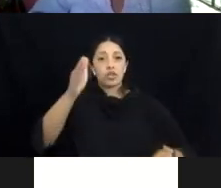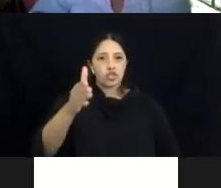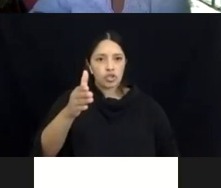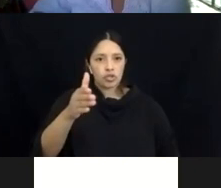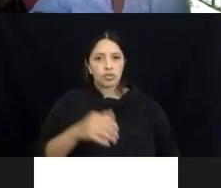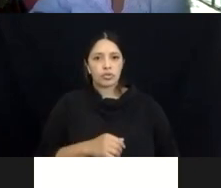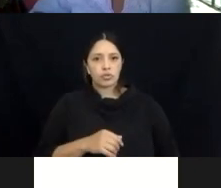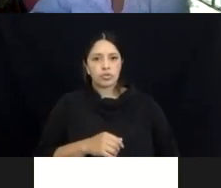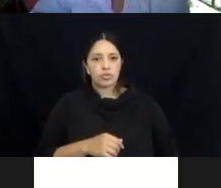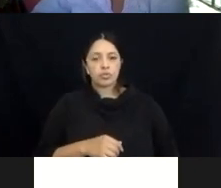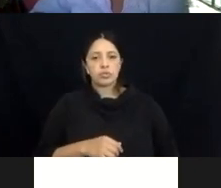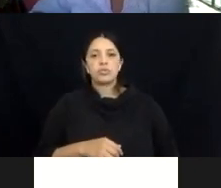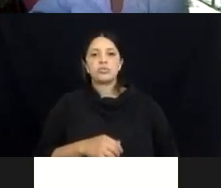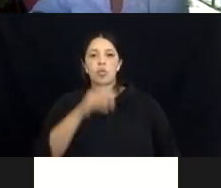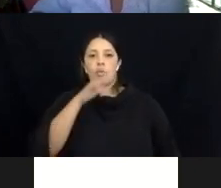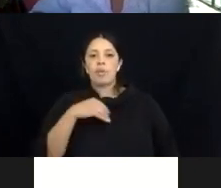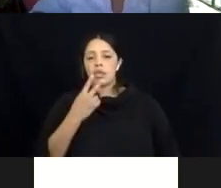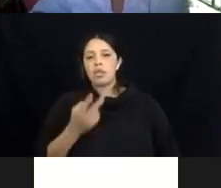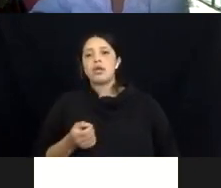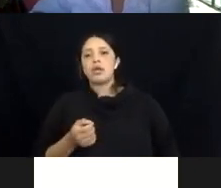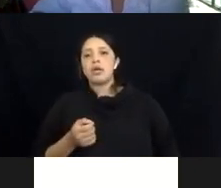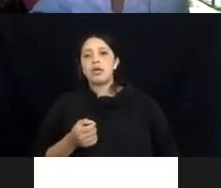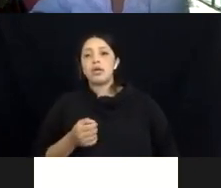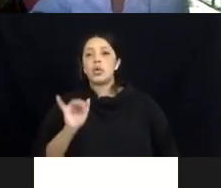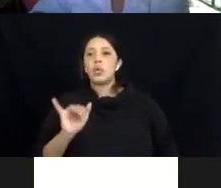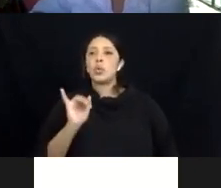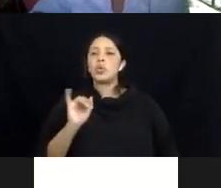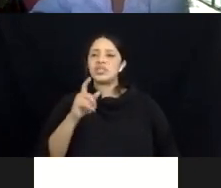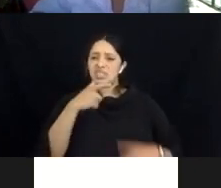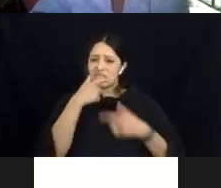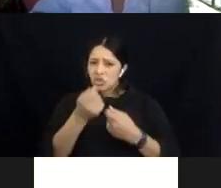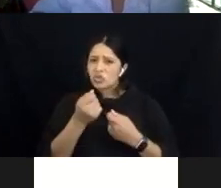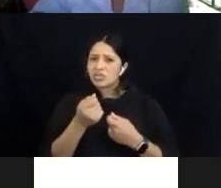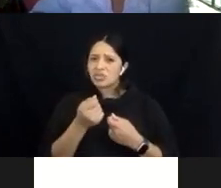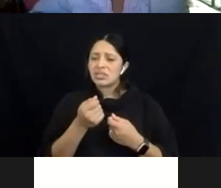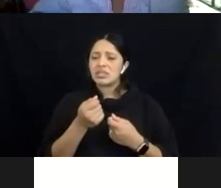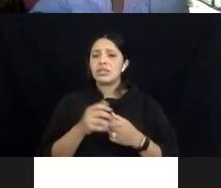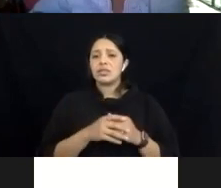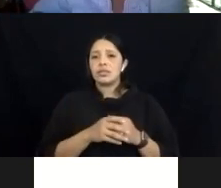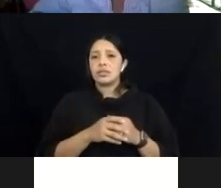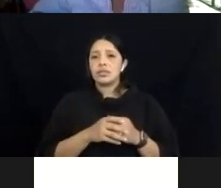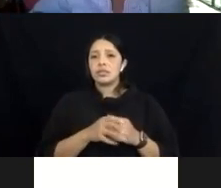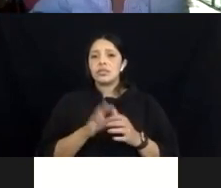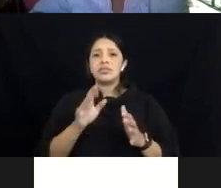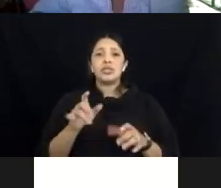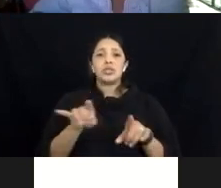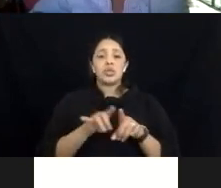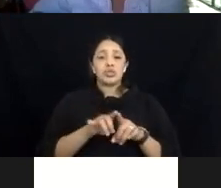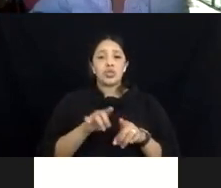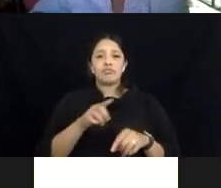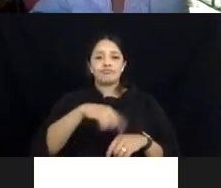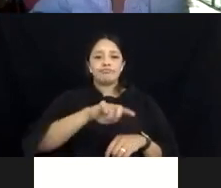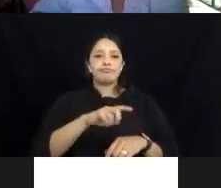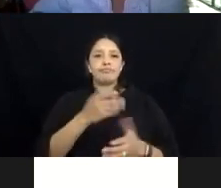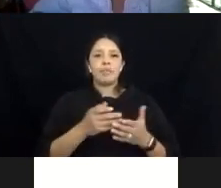The interesting thing there is part of indigenous identity and indigenous methodology is not thinking about yourself and